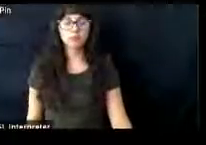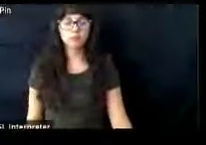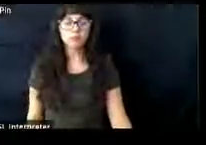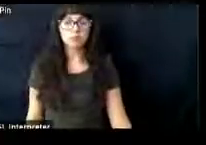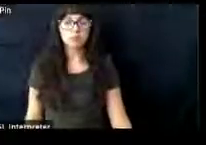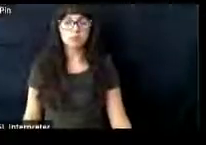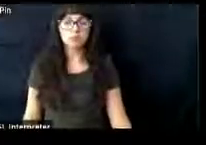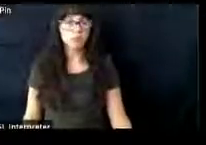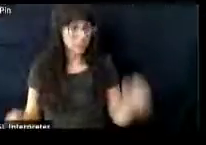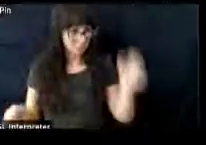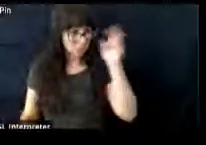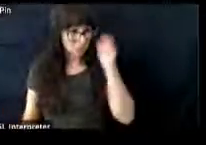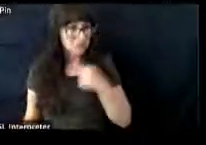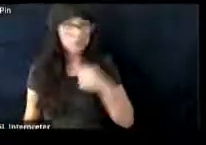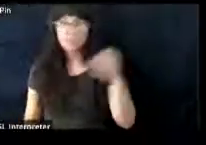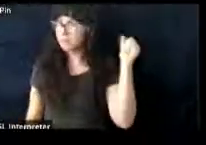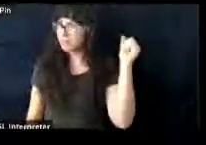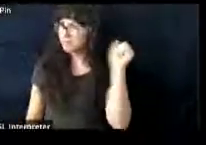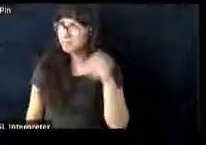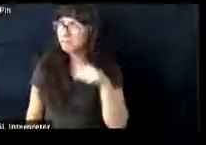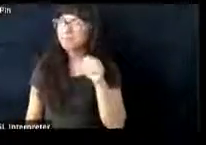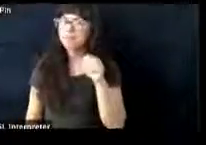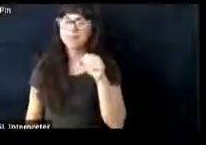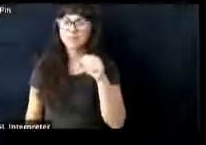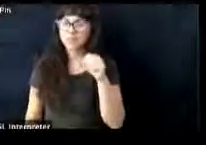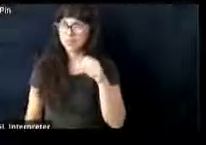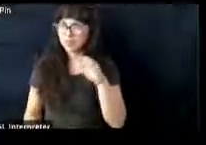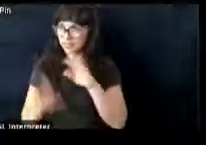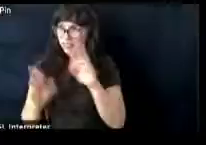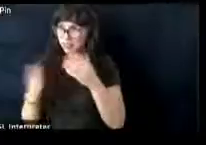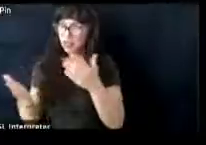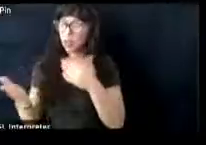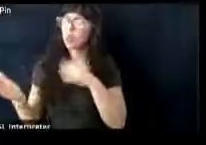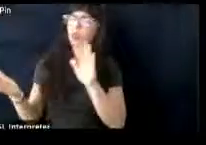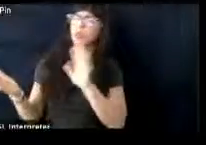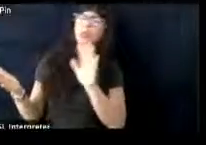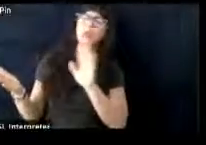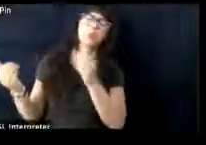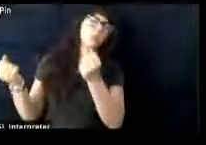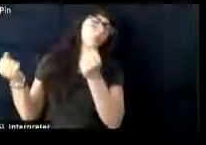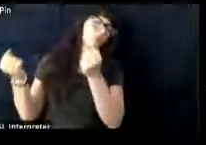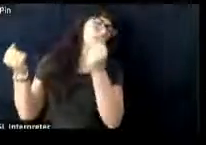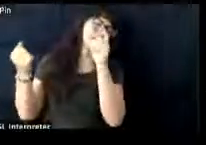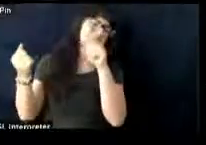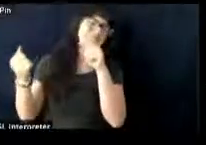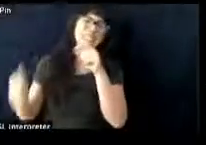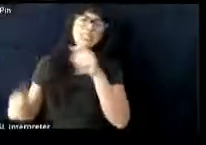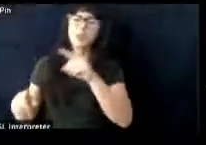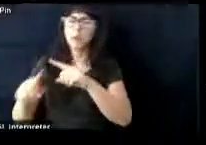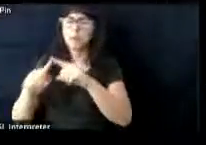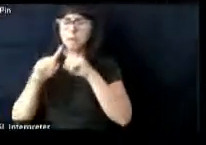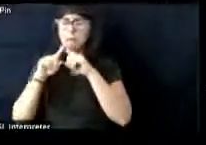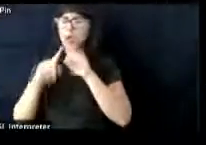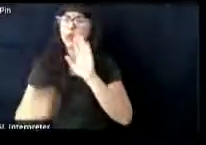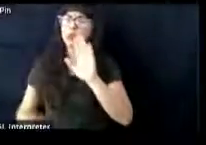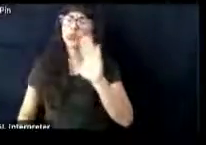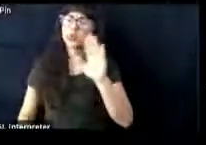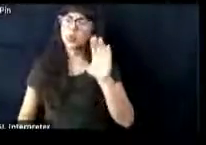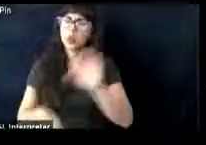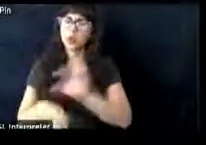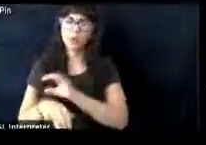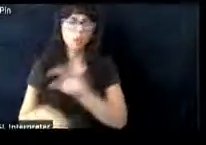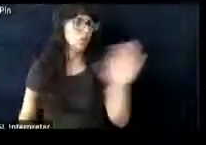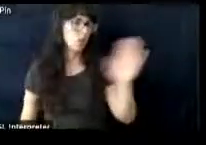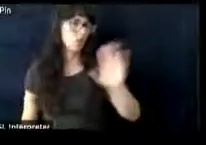Can you hear me? We sure can. The floor is Okay. yours. Oh, you're going to need to mute Oh,